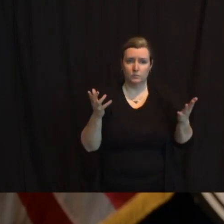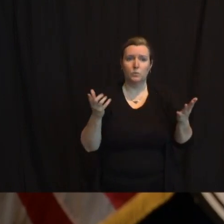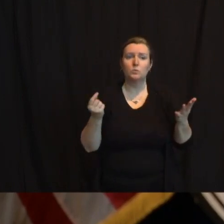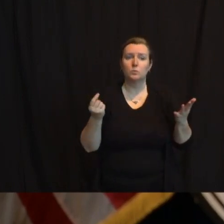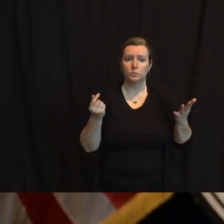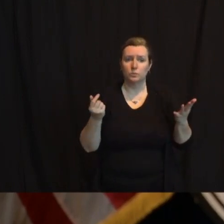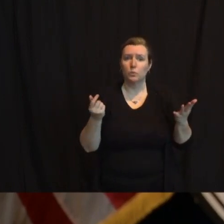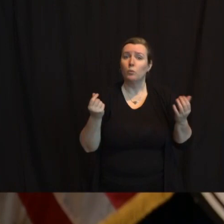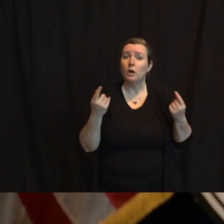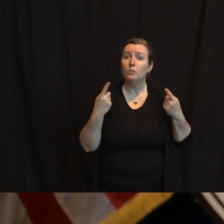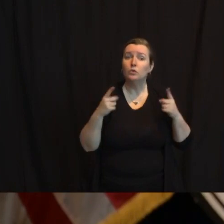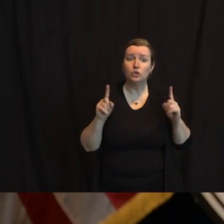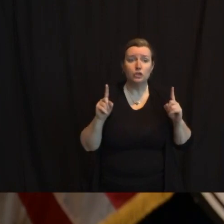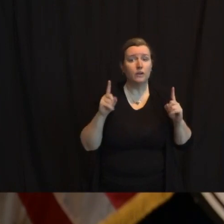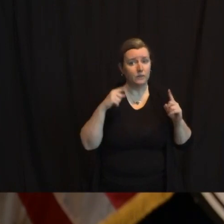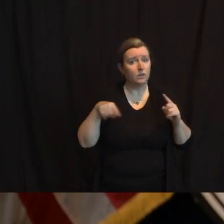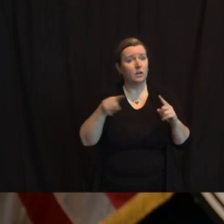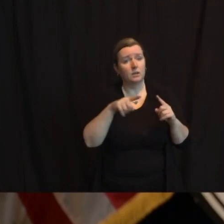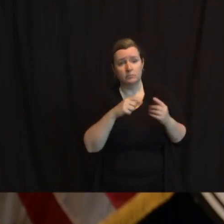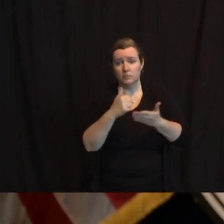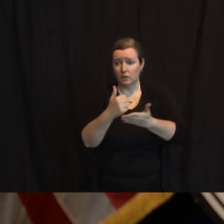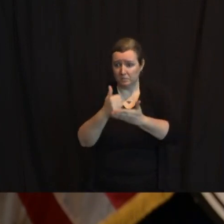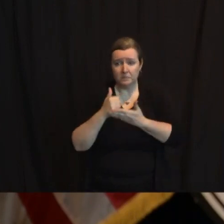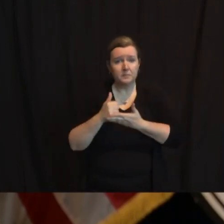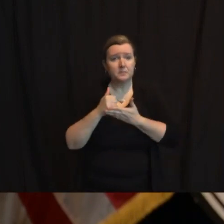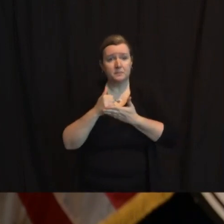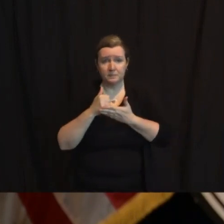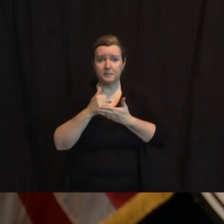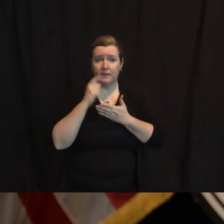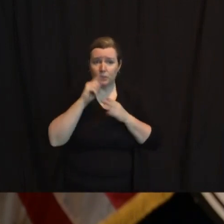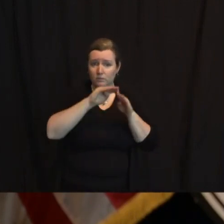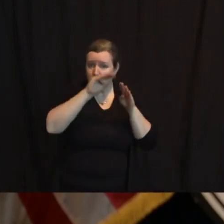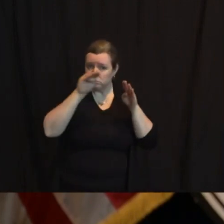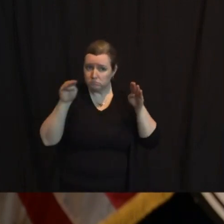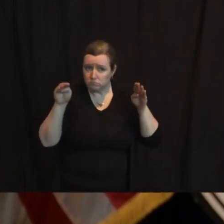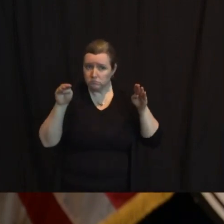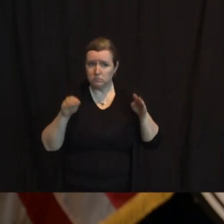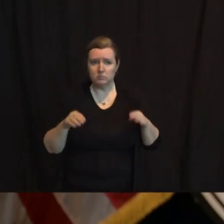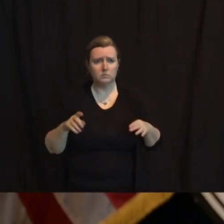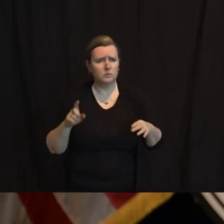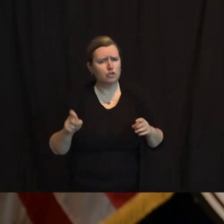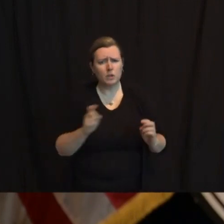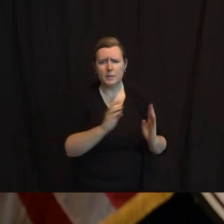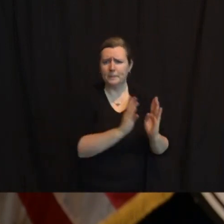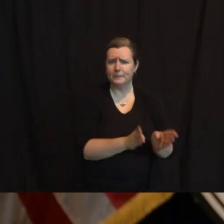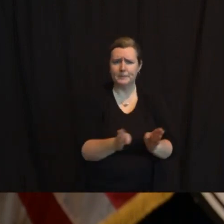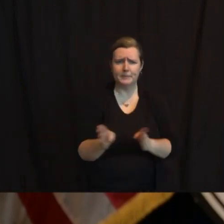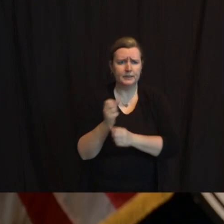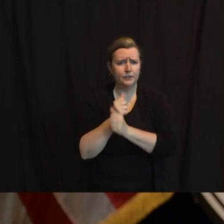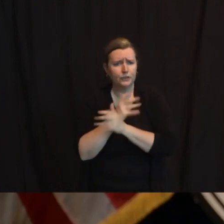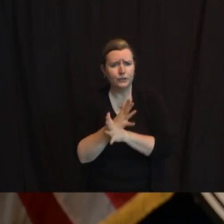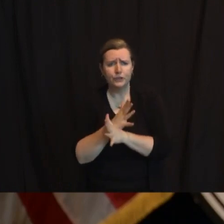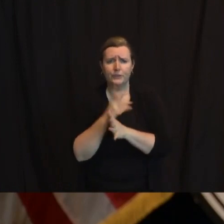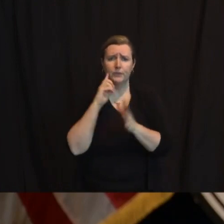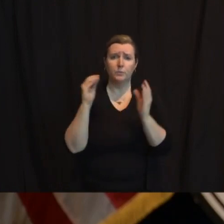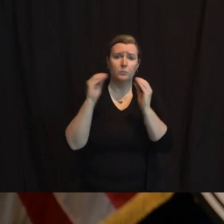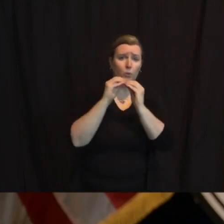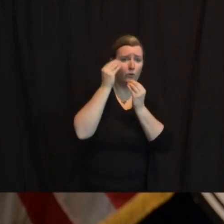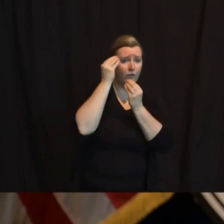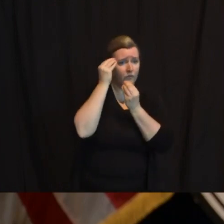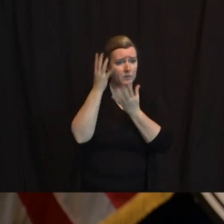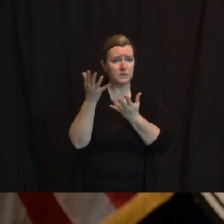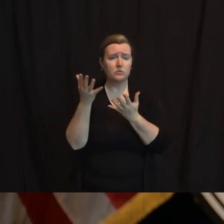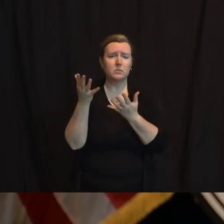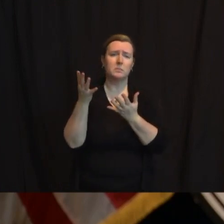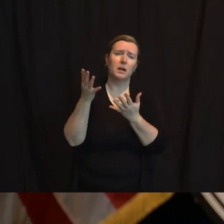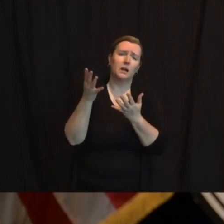no question about that. I think you should be prepared for a significant amount of guidance over the next sort of